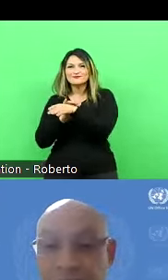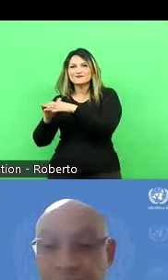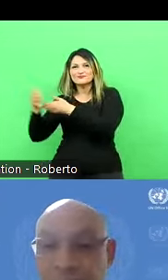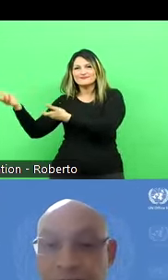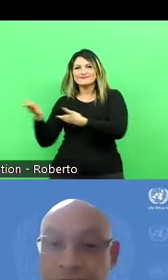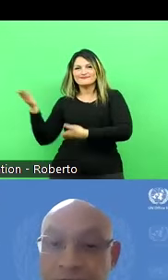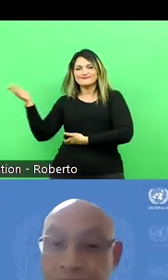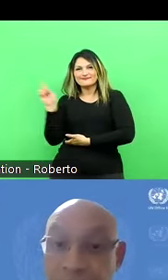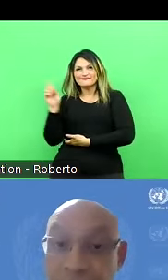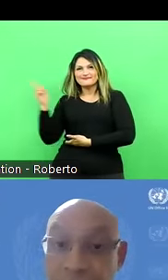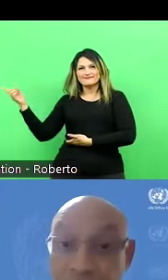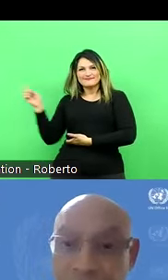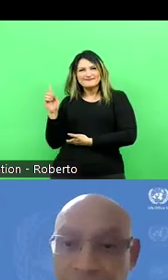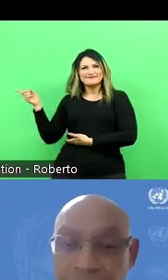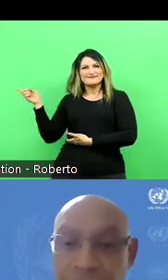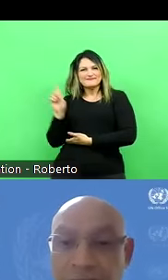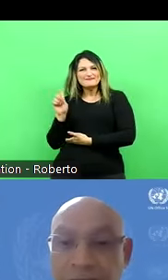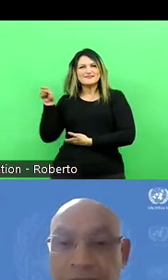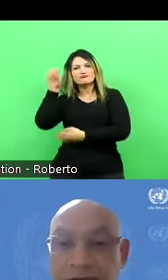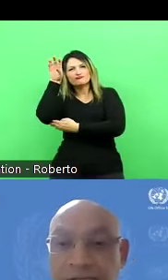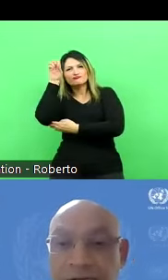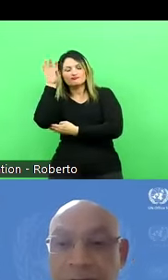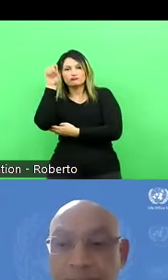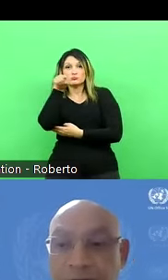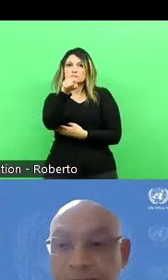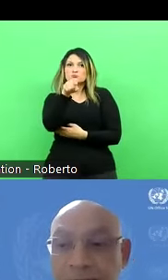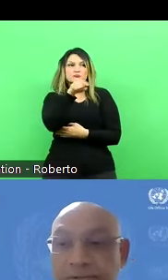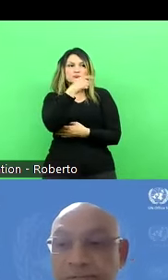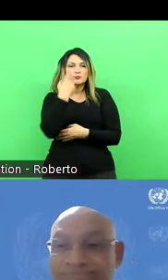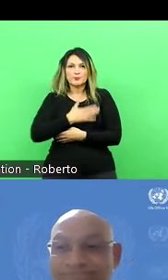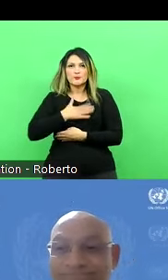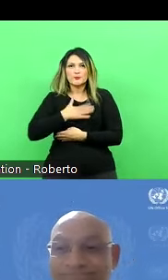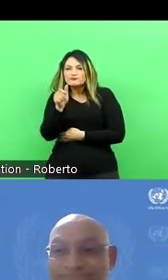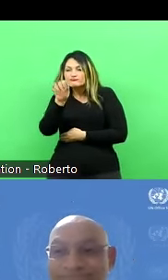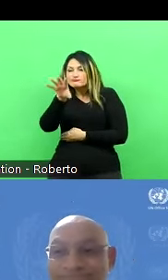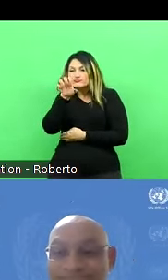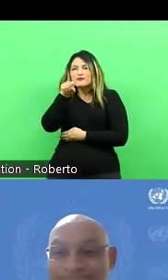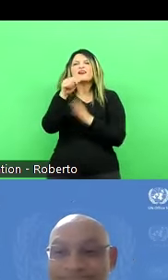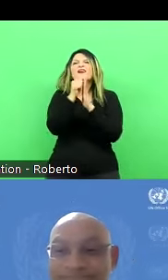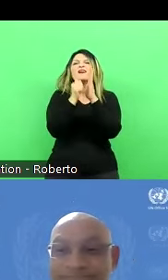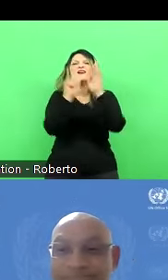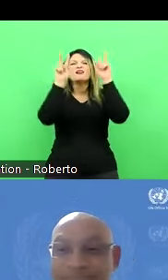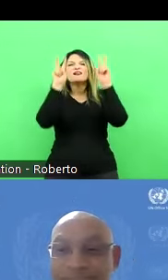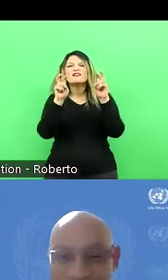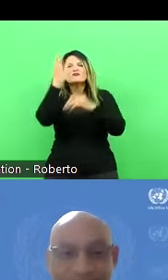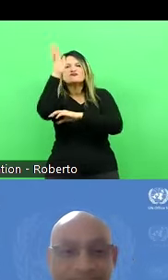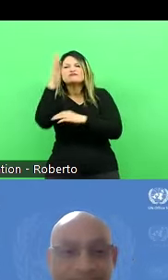end today's session. So thank you again for very active participation. Thank you.